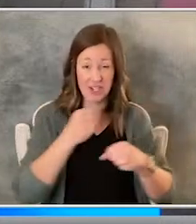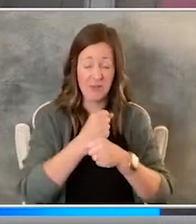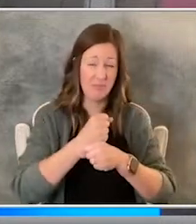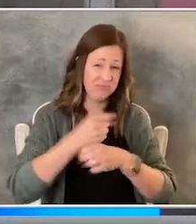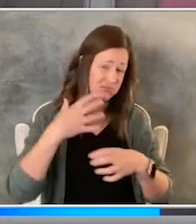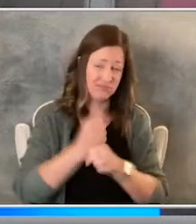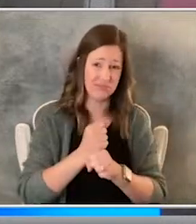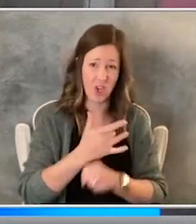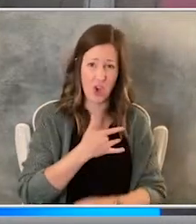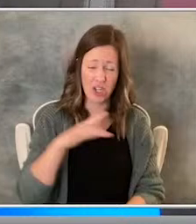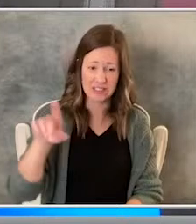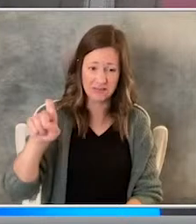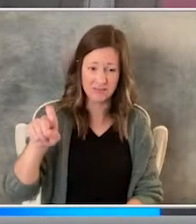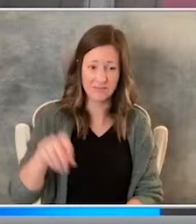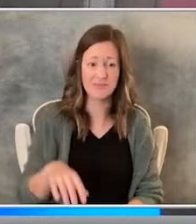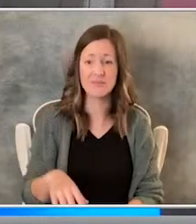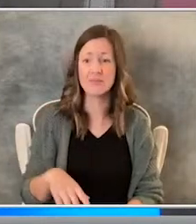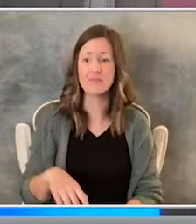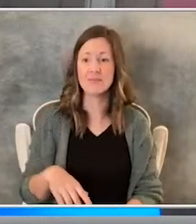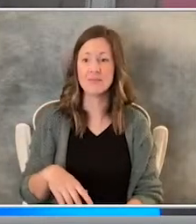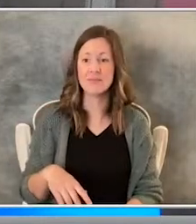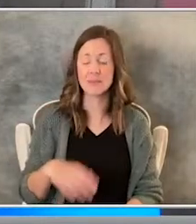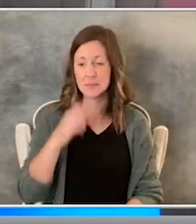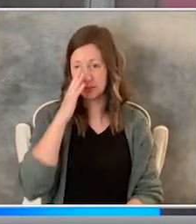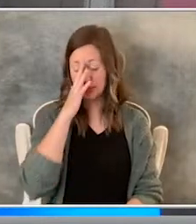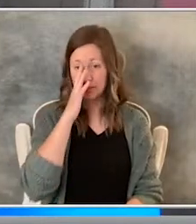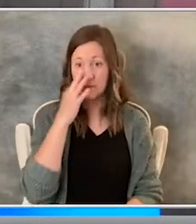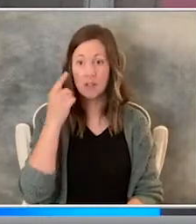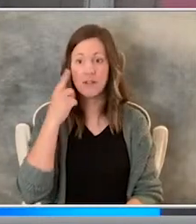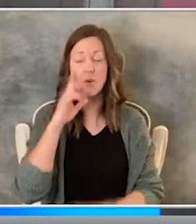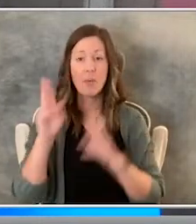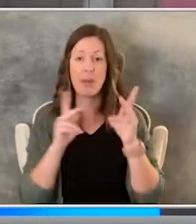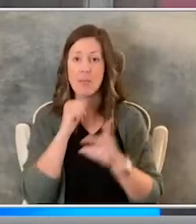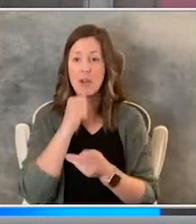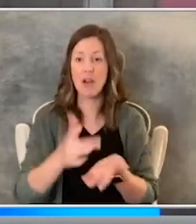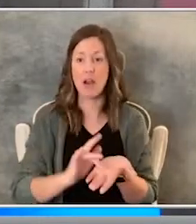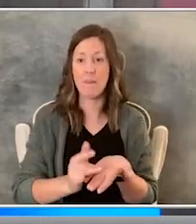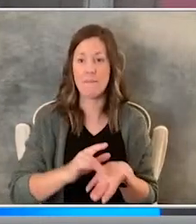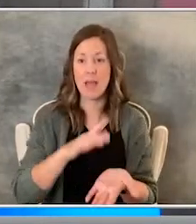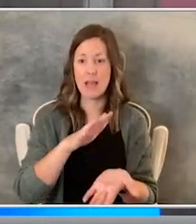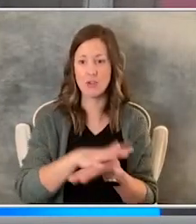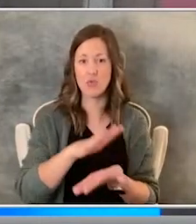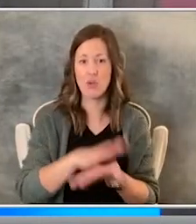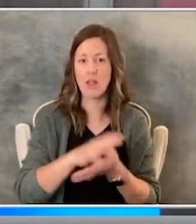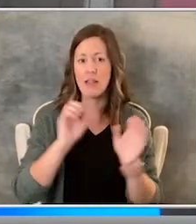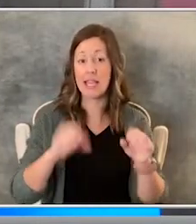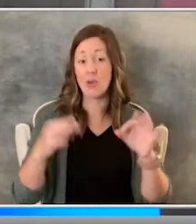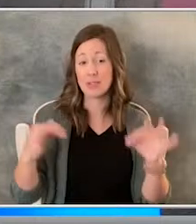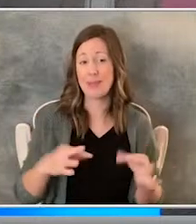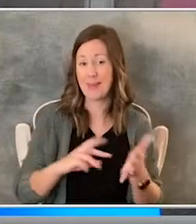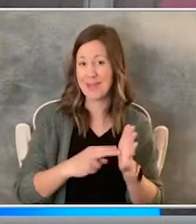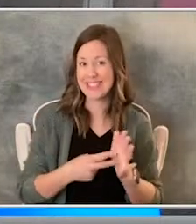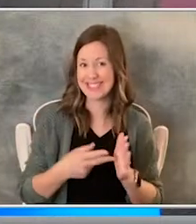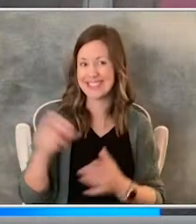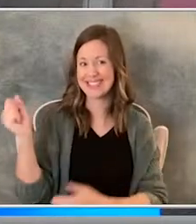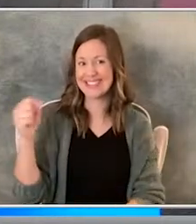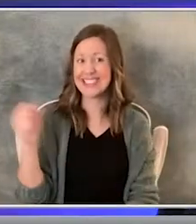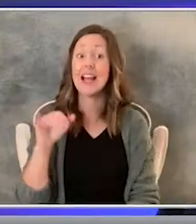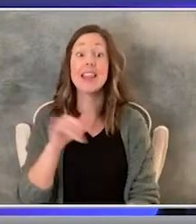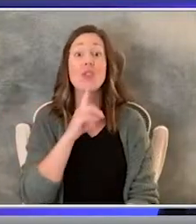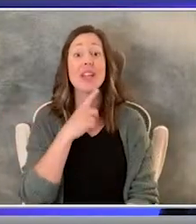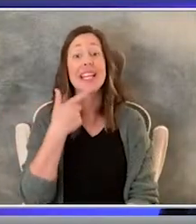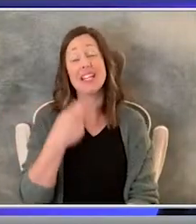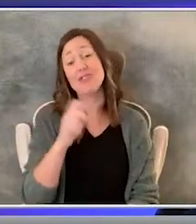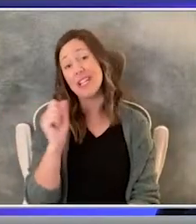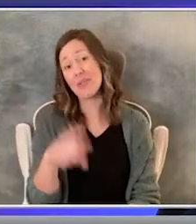can either tear and the blood can go into the chest, or they can tear and go from one chamber to another chamber. It's